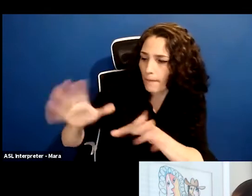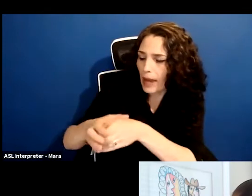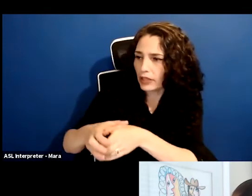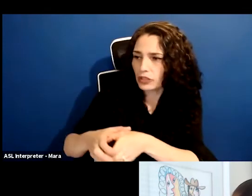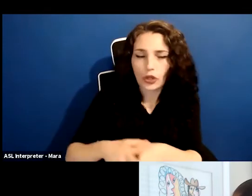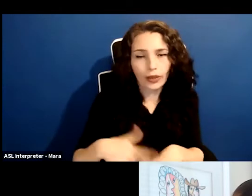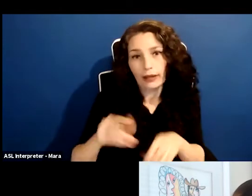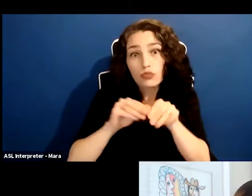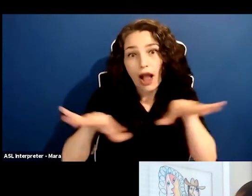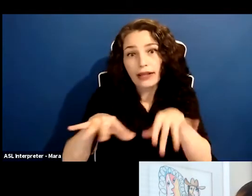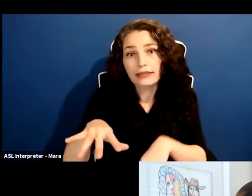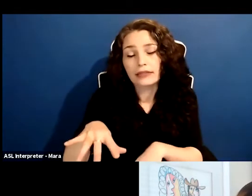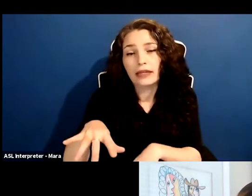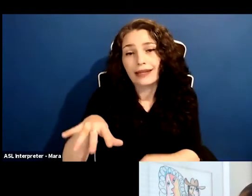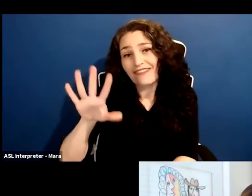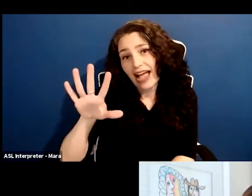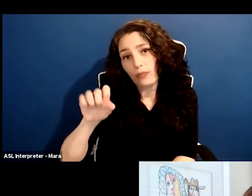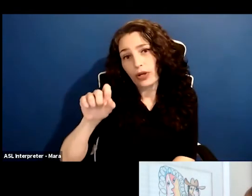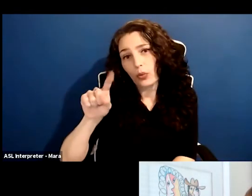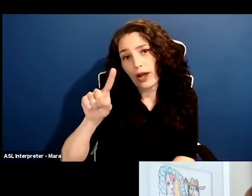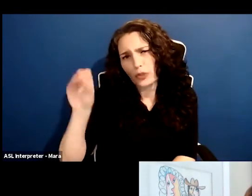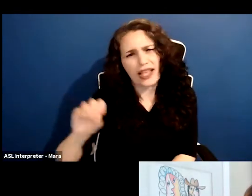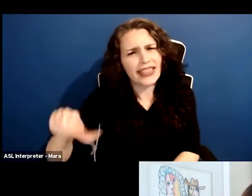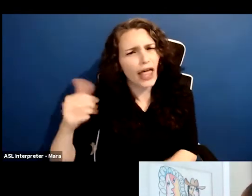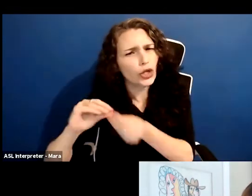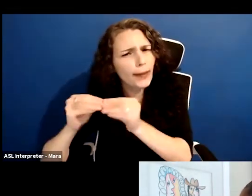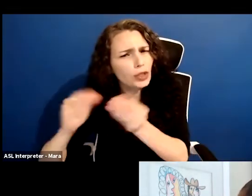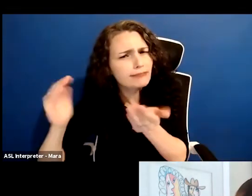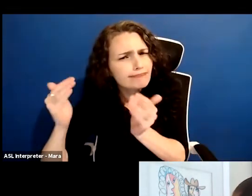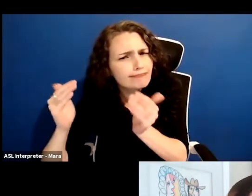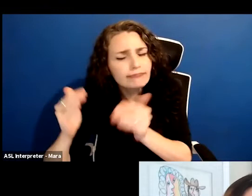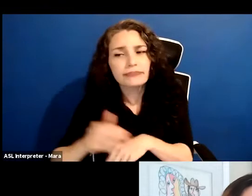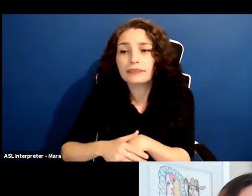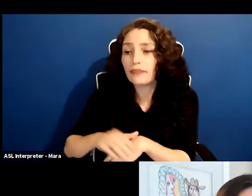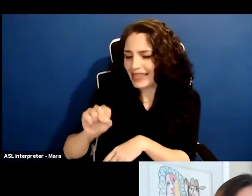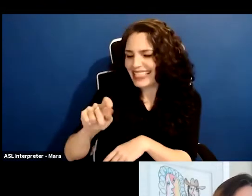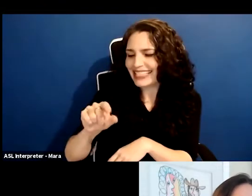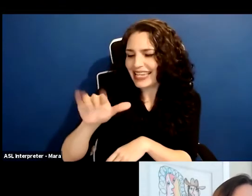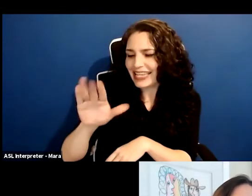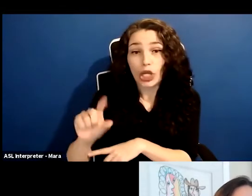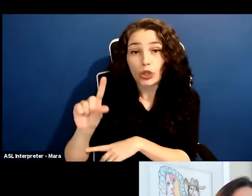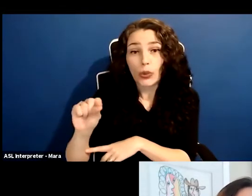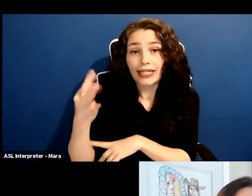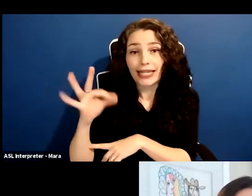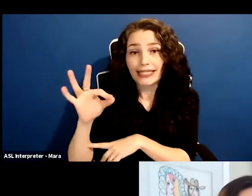5.1%. How do the other ones fare? So in the 2019 data, when you roll it all